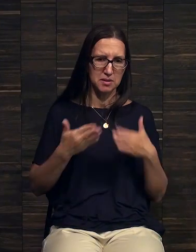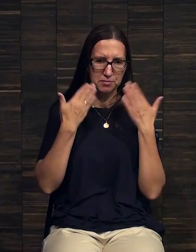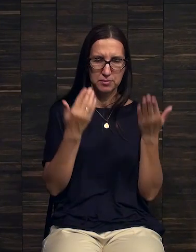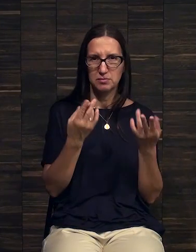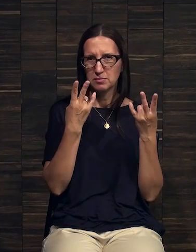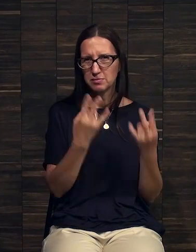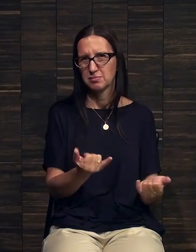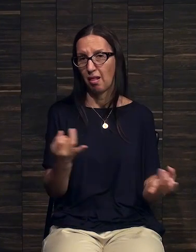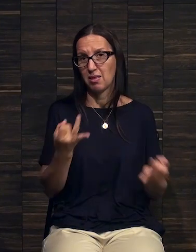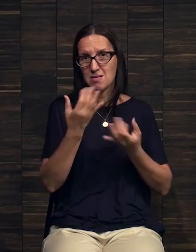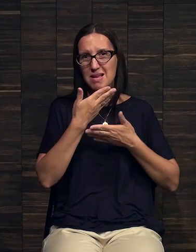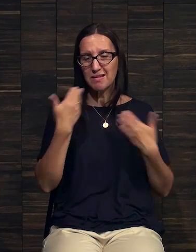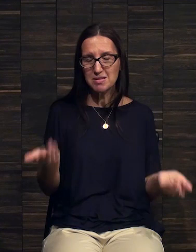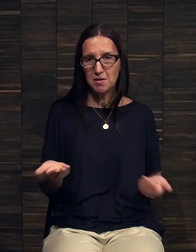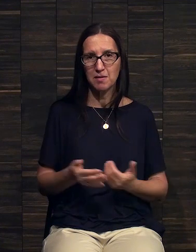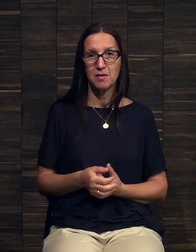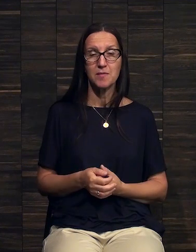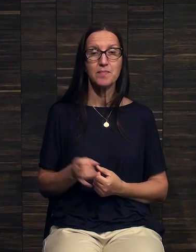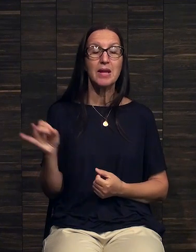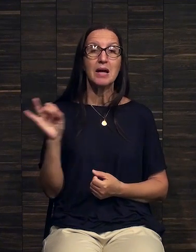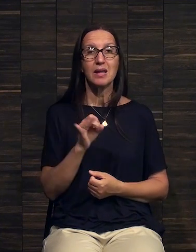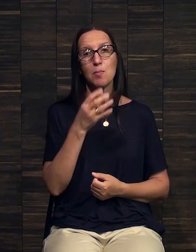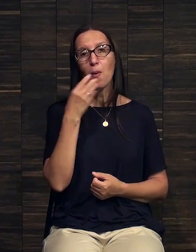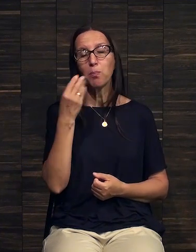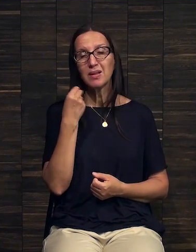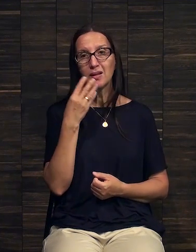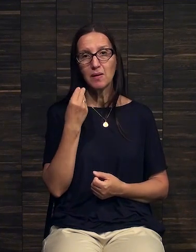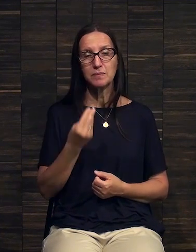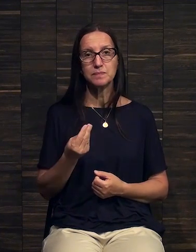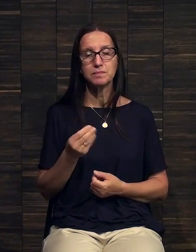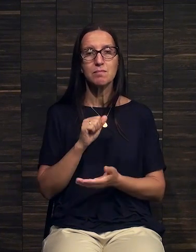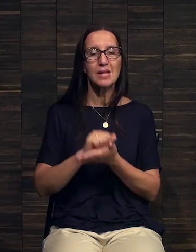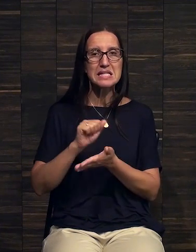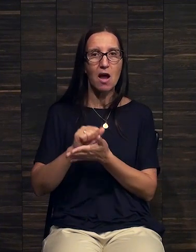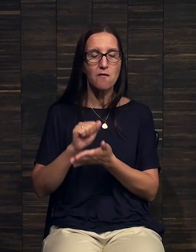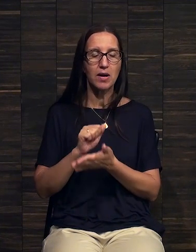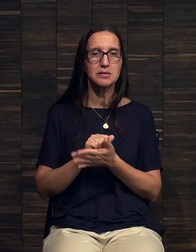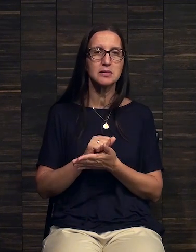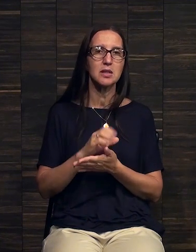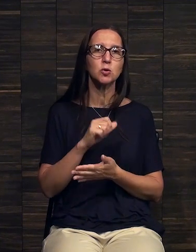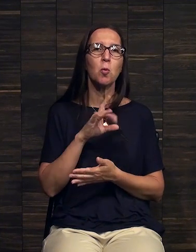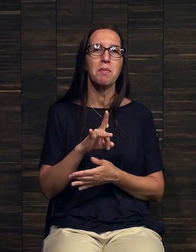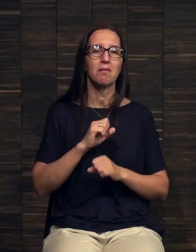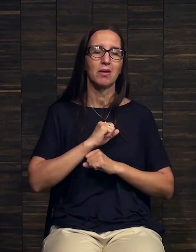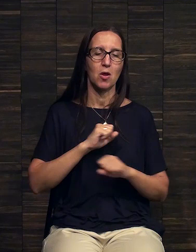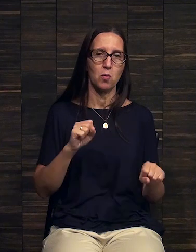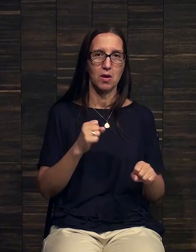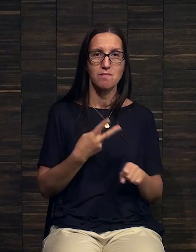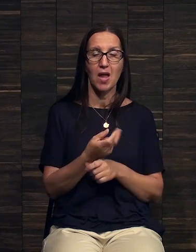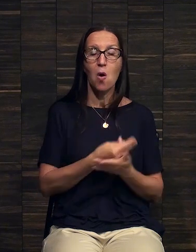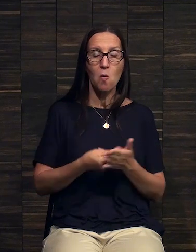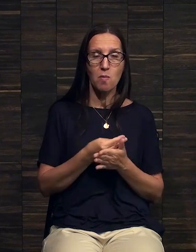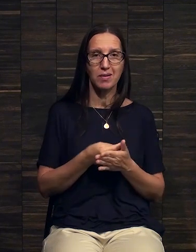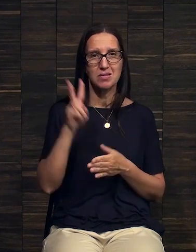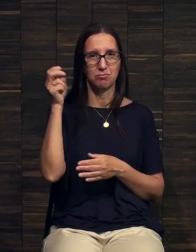any demand for anti-communist activities, and it was not interesting for the kids. And